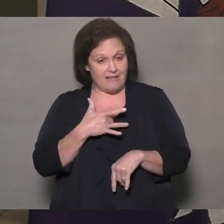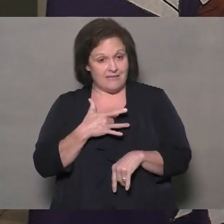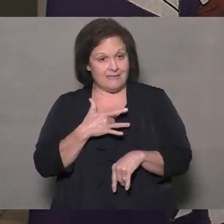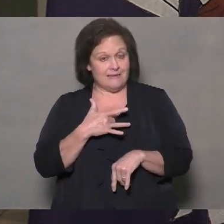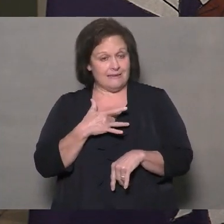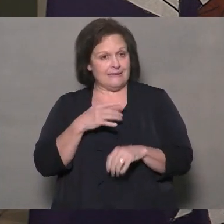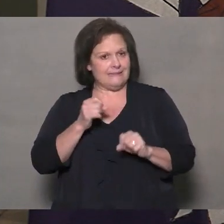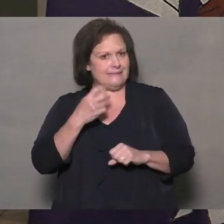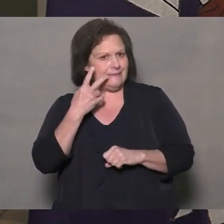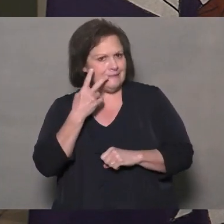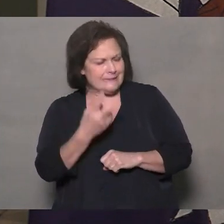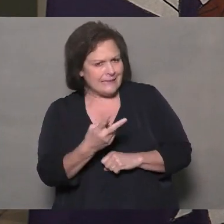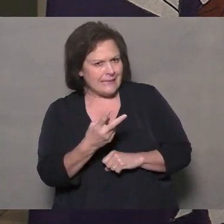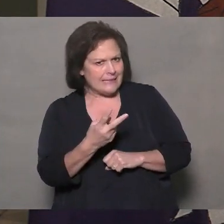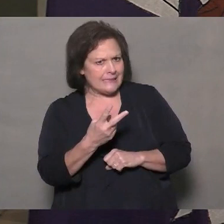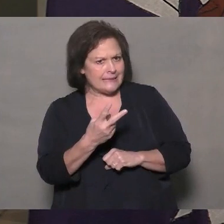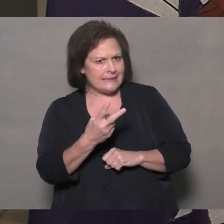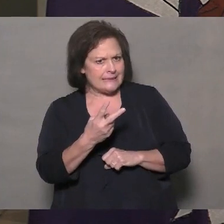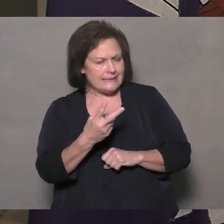a unique and